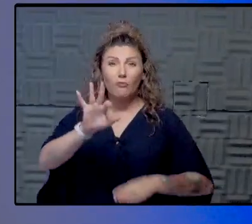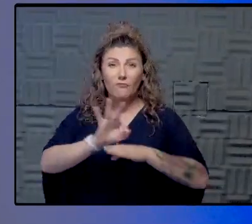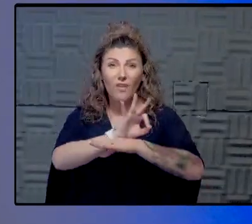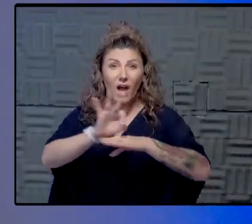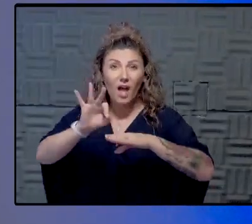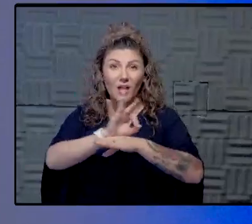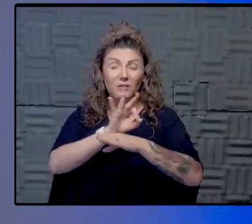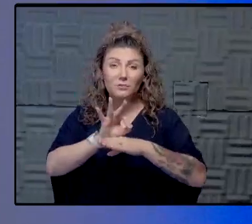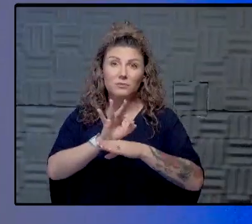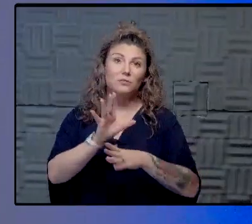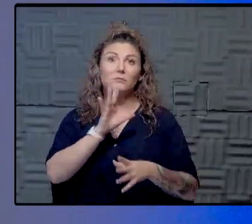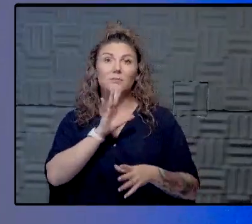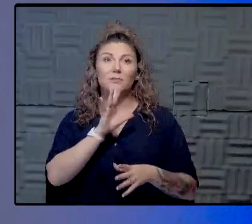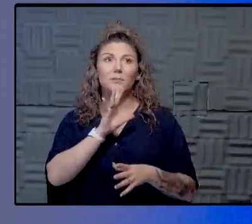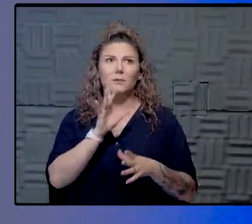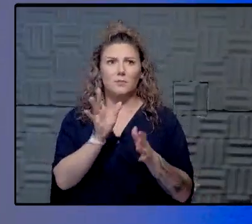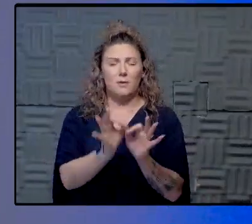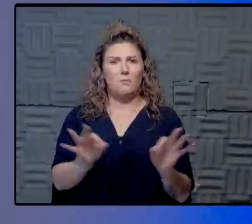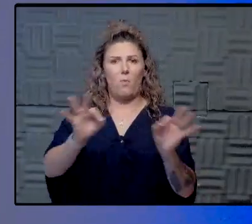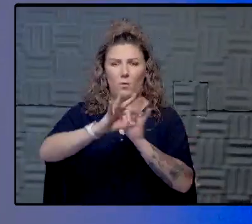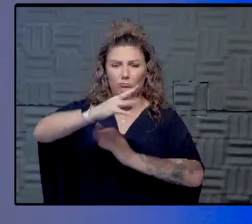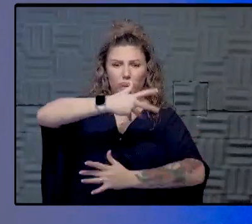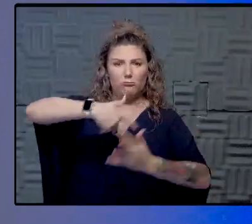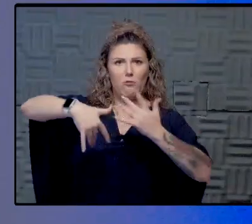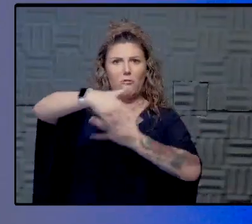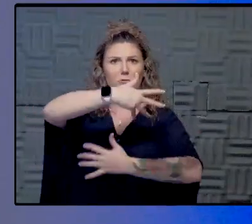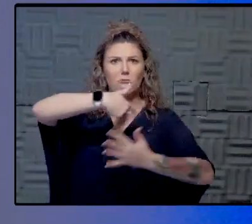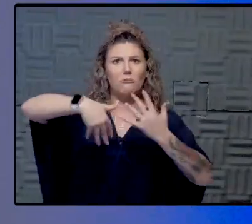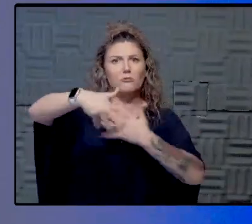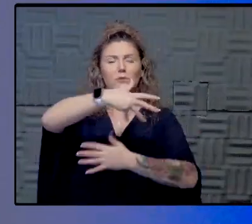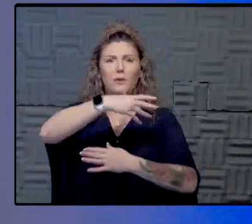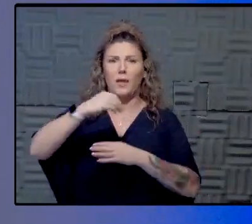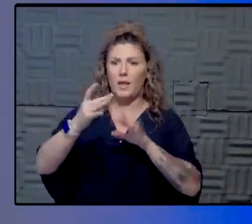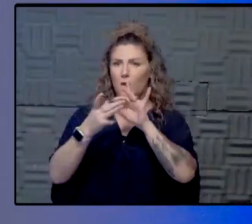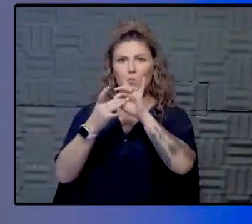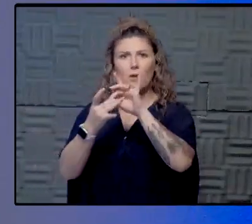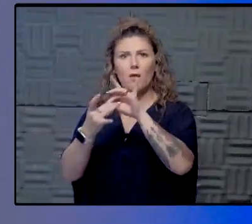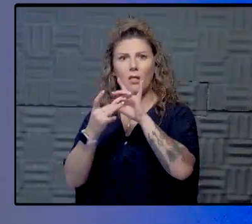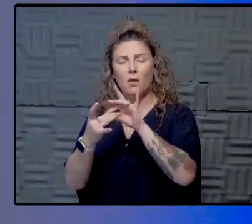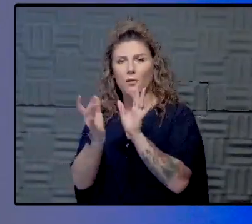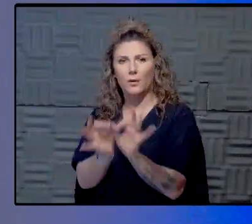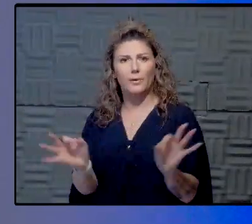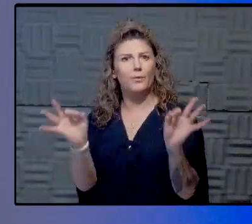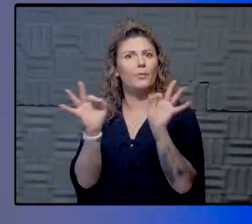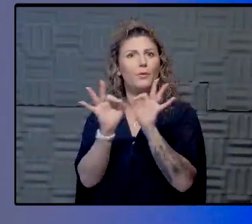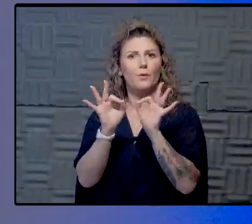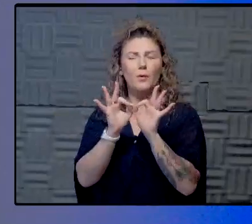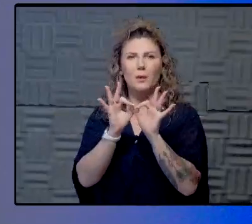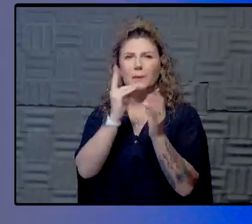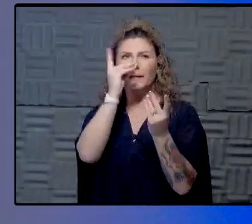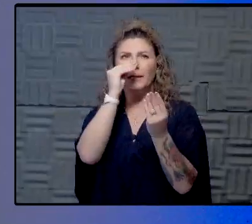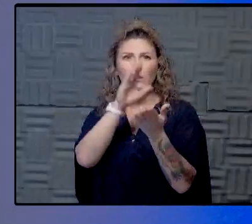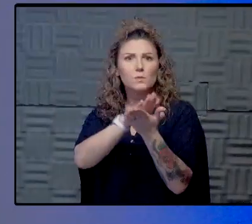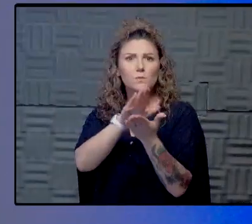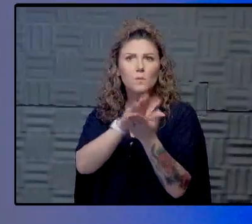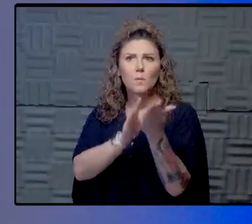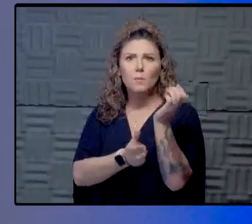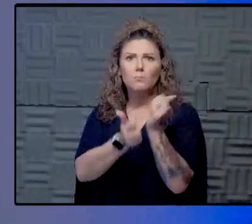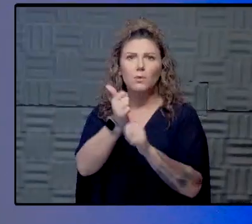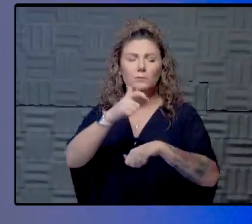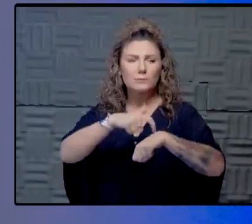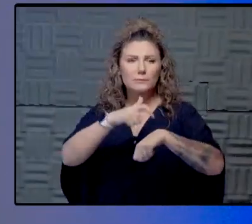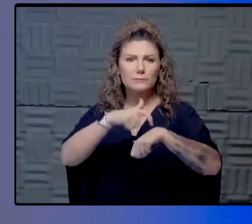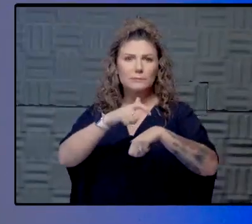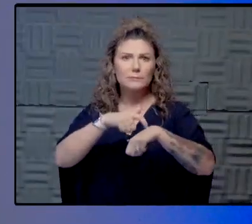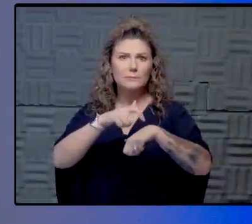how important social interaction and relationships are. You think about school, where they spend a majority